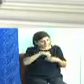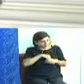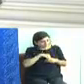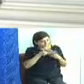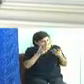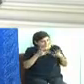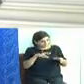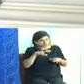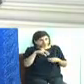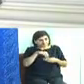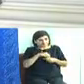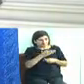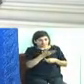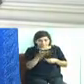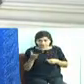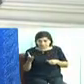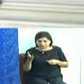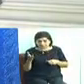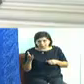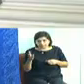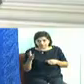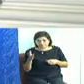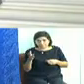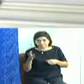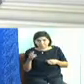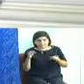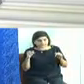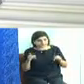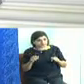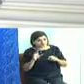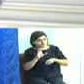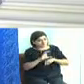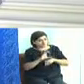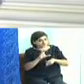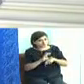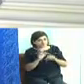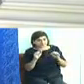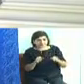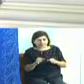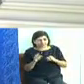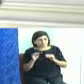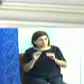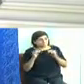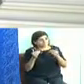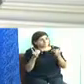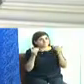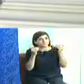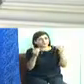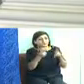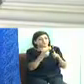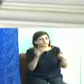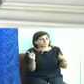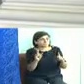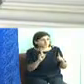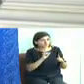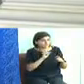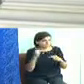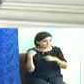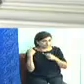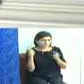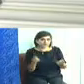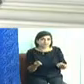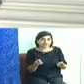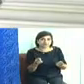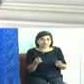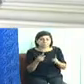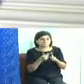already within you, that so that this church can move forward from where it has been into an